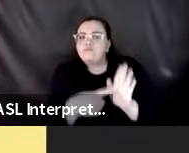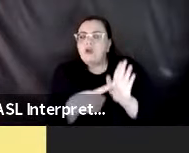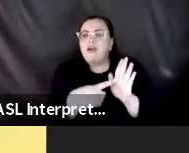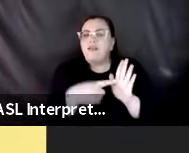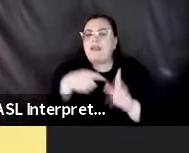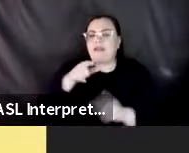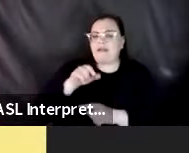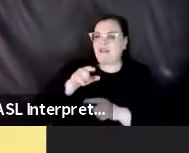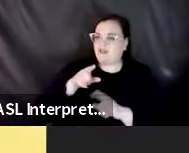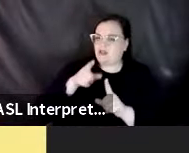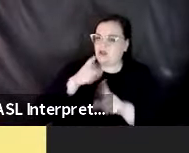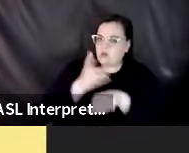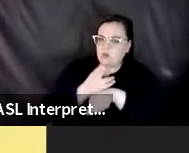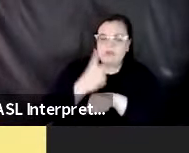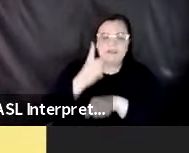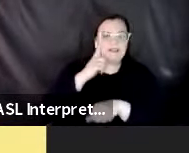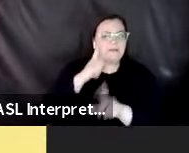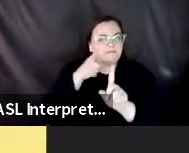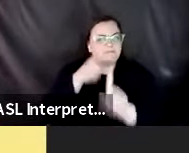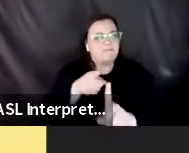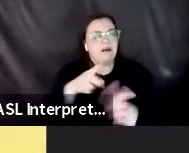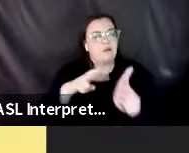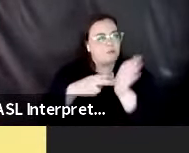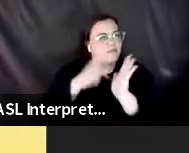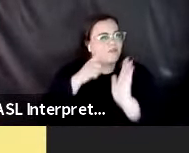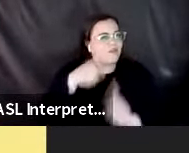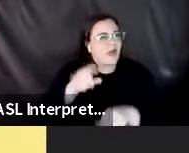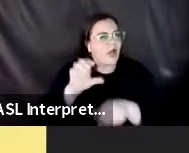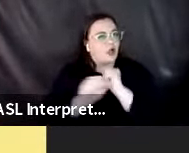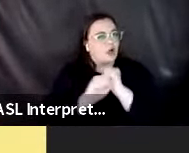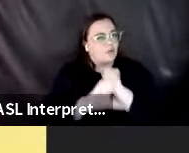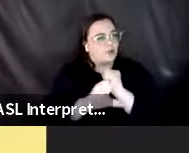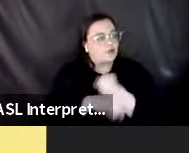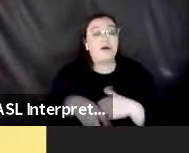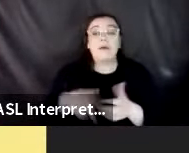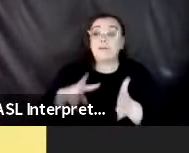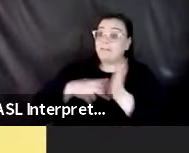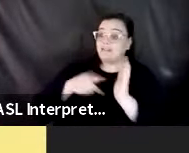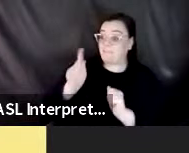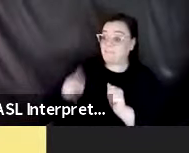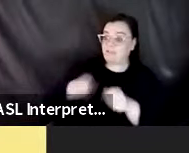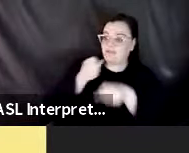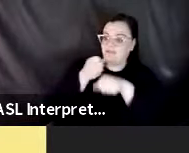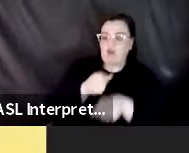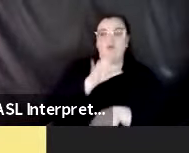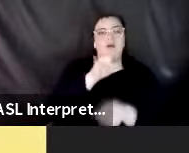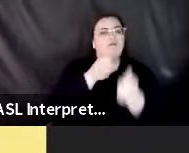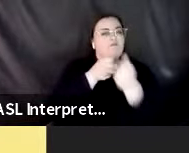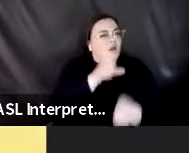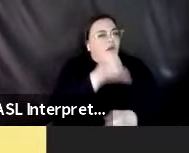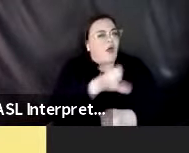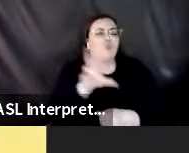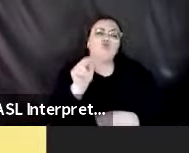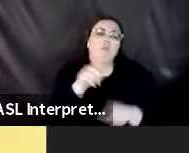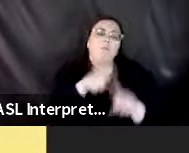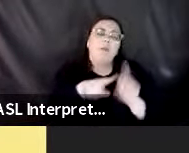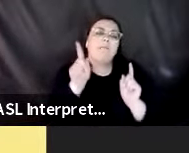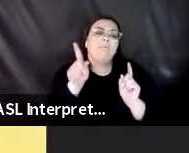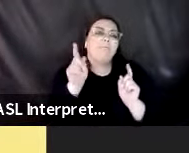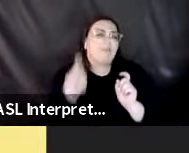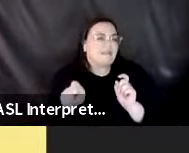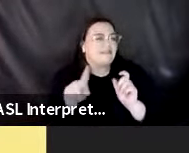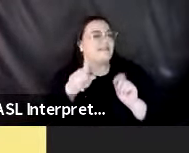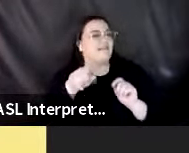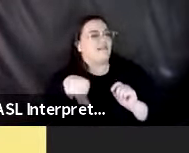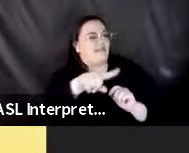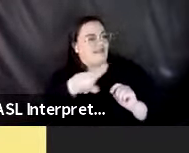the commercial. Now, it doesn't mean that they have to use it in this way, but it does give the performers information on what type of